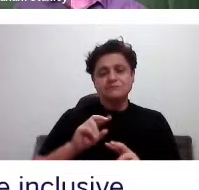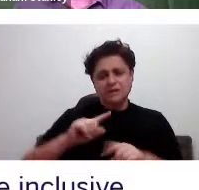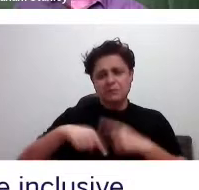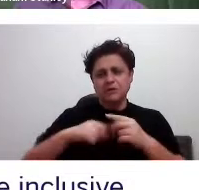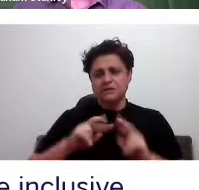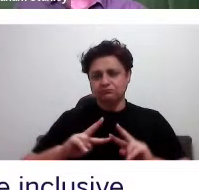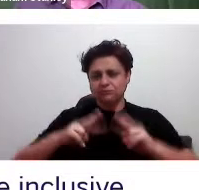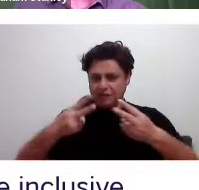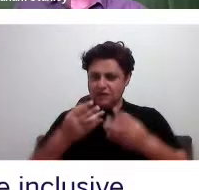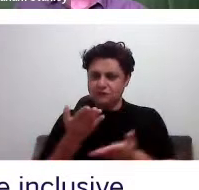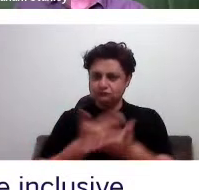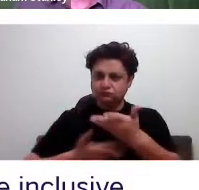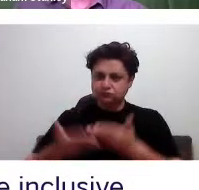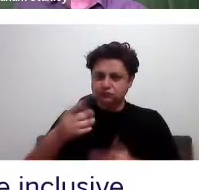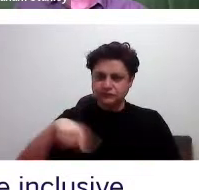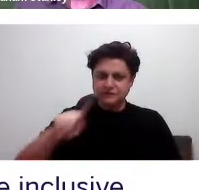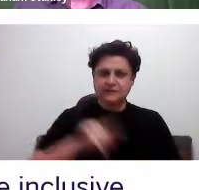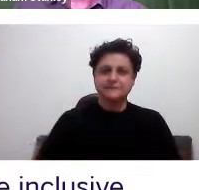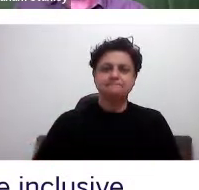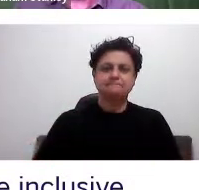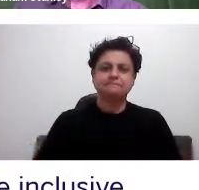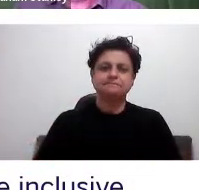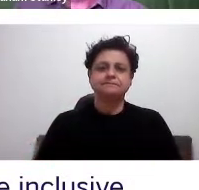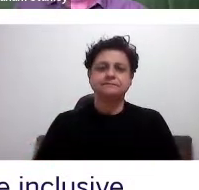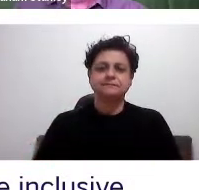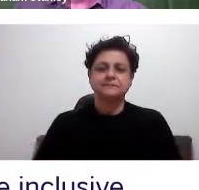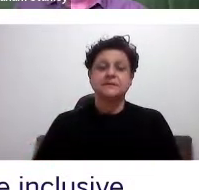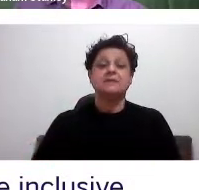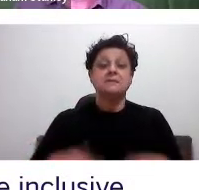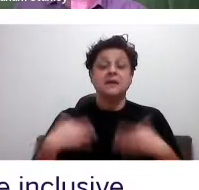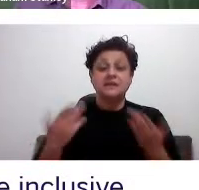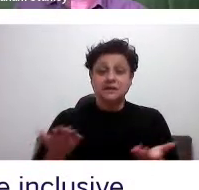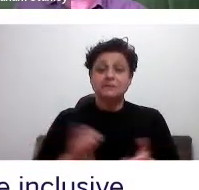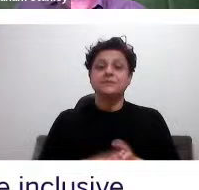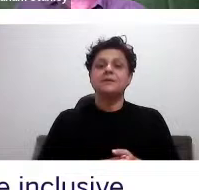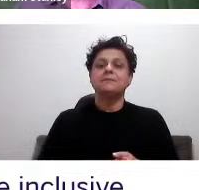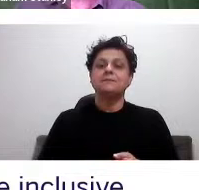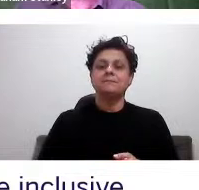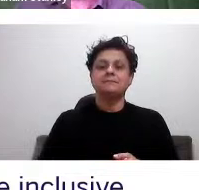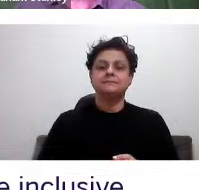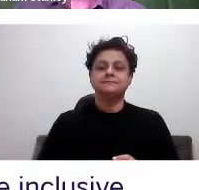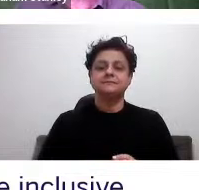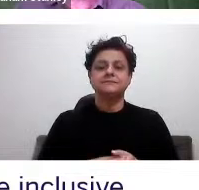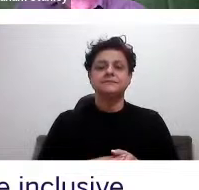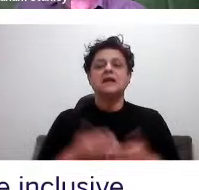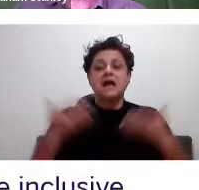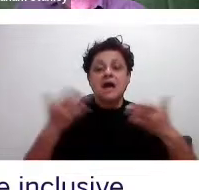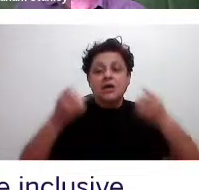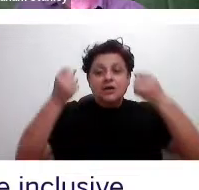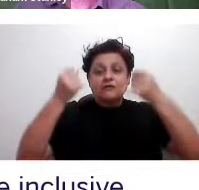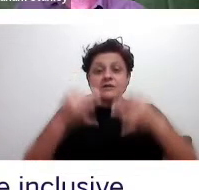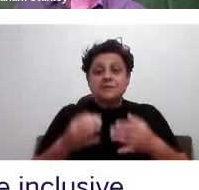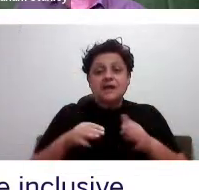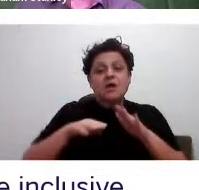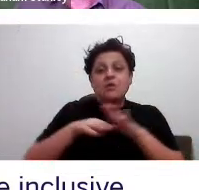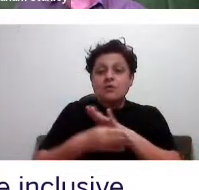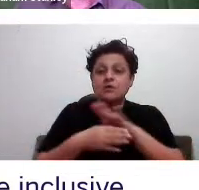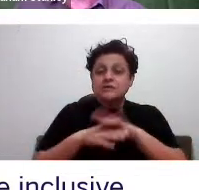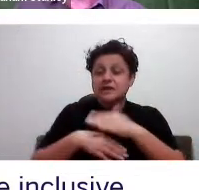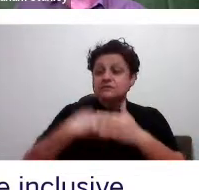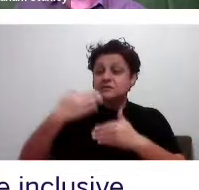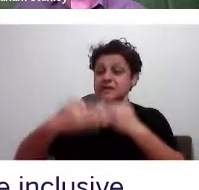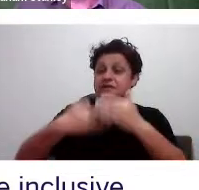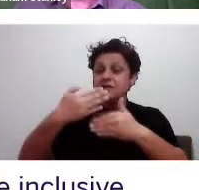So the concept development, let me talk a little bit about that now. The research findings determined